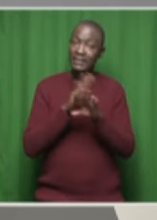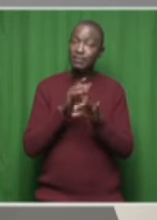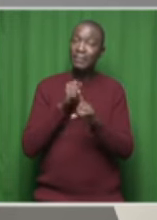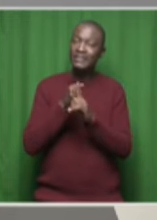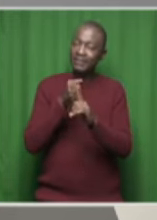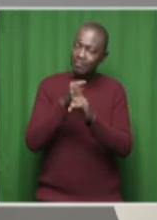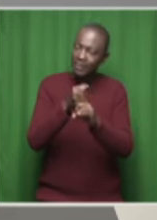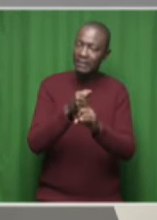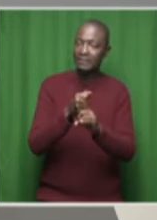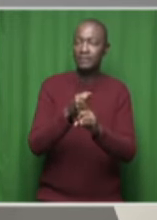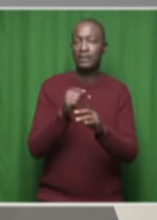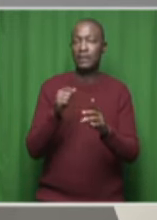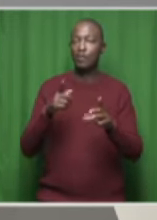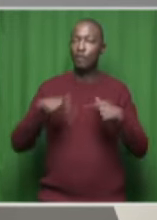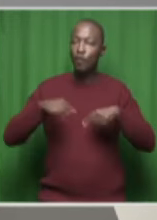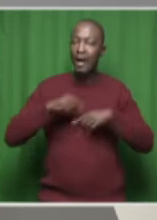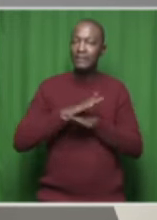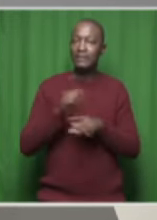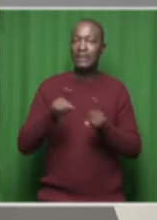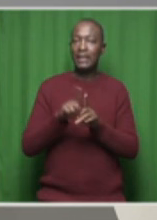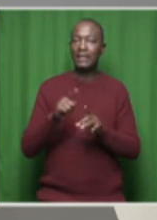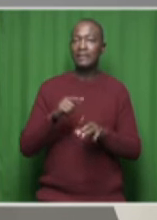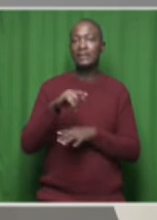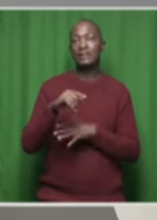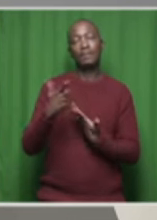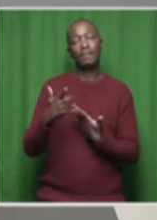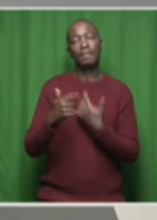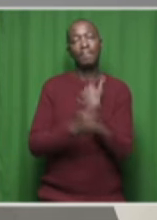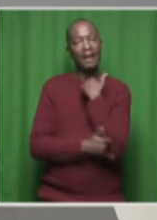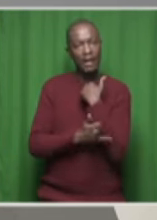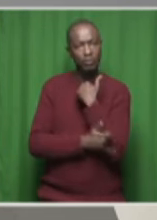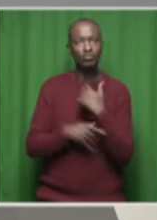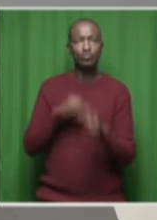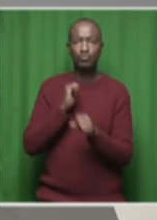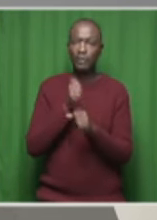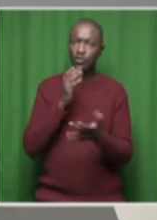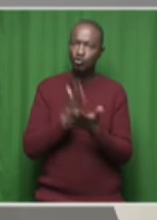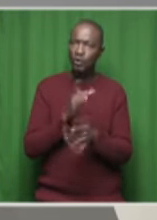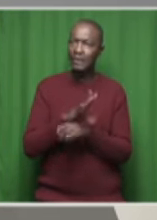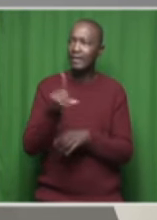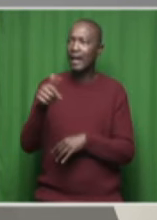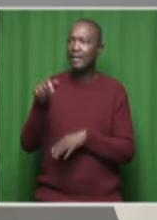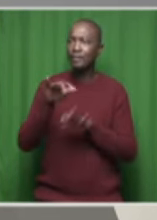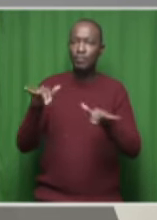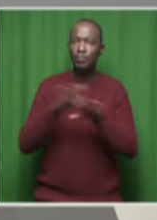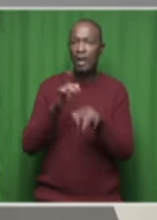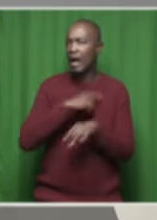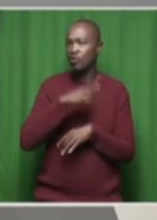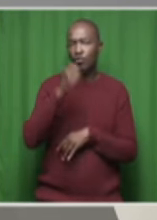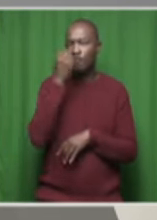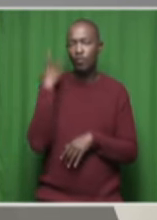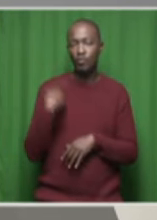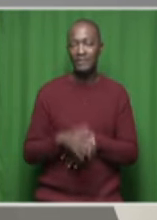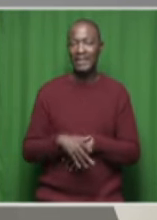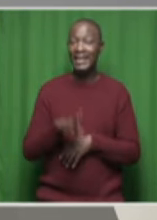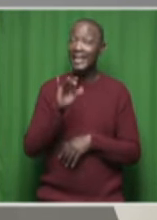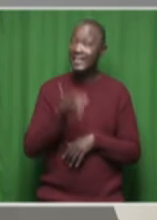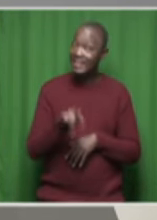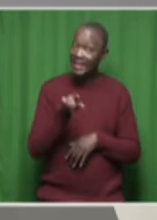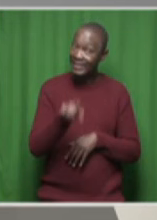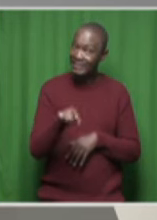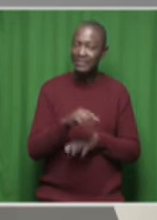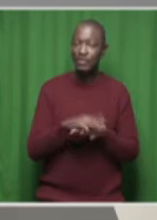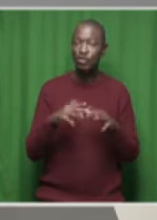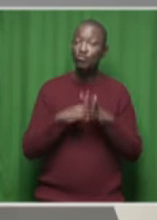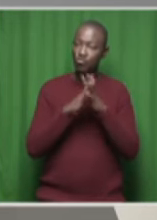who we are as a country. We have to struggle to ensure that nobody is forgotten. Yeah. And that unity will be built in the